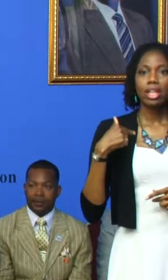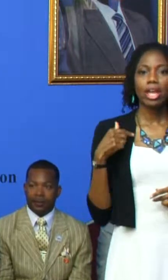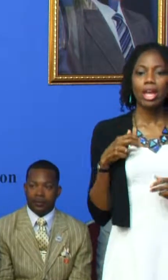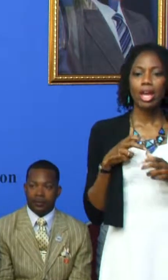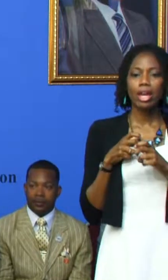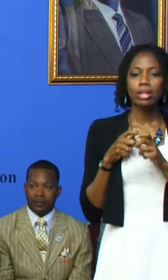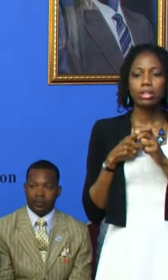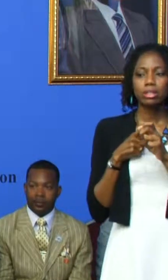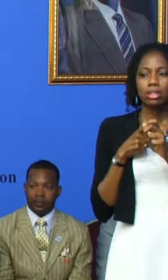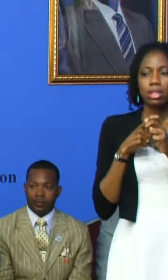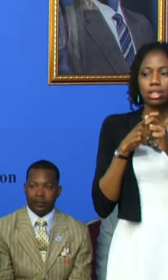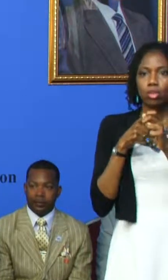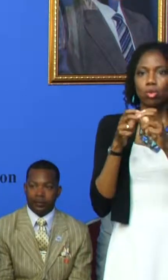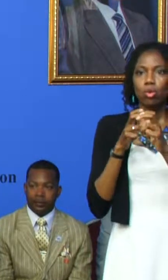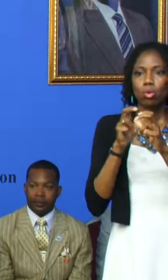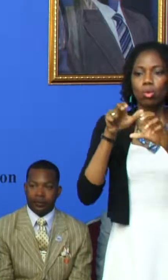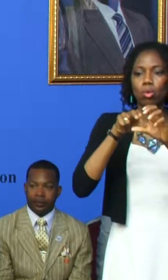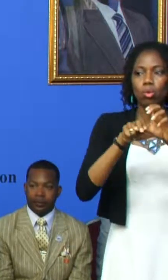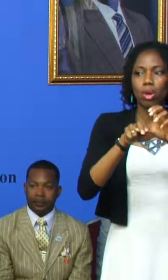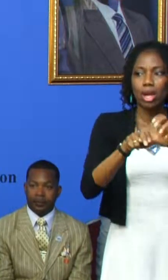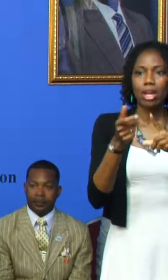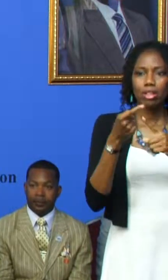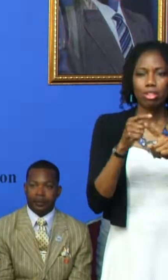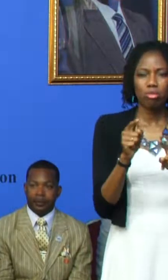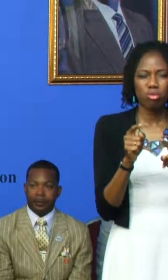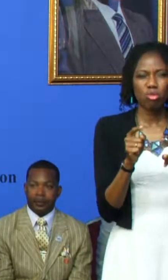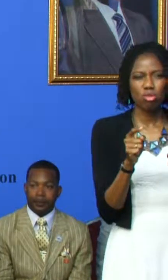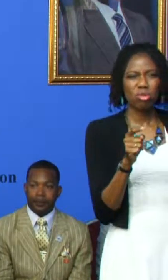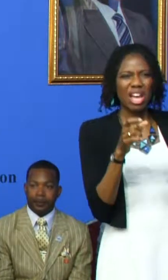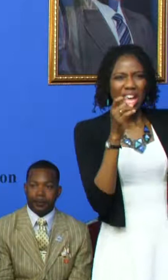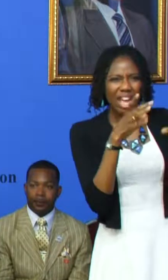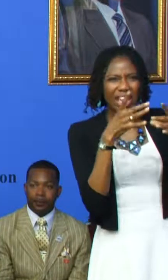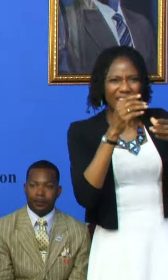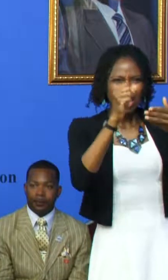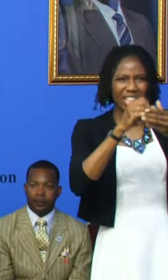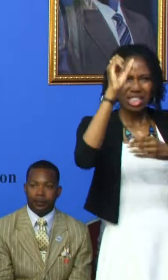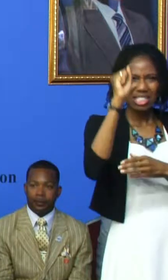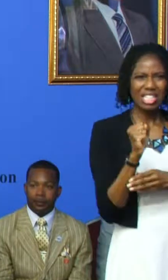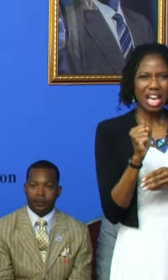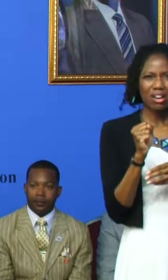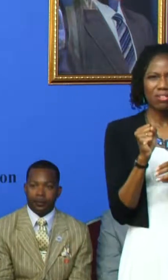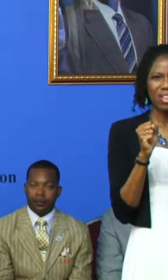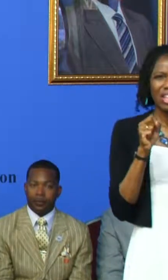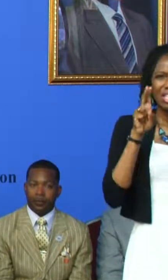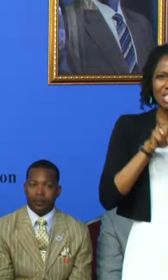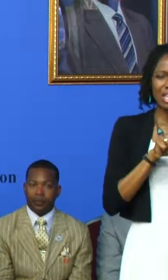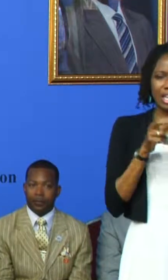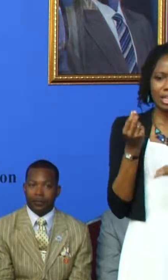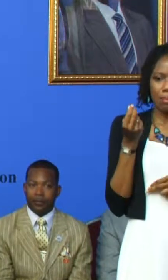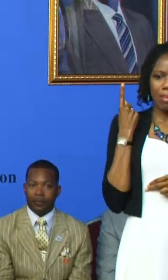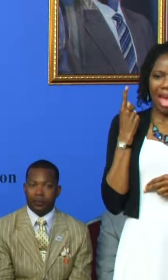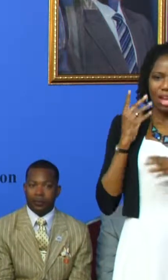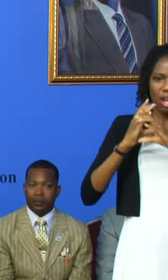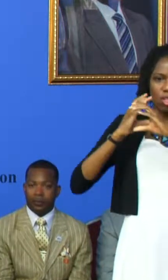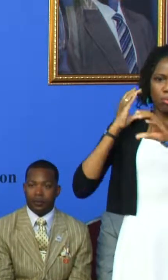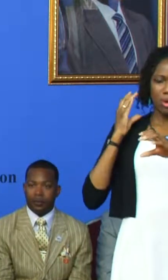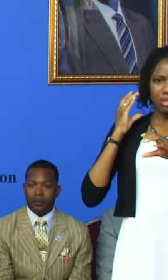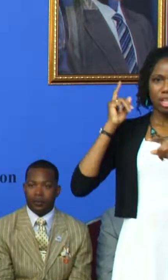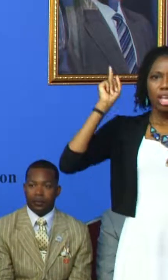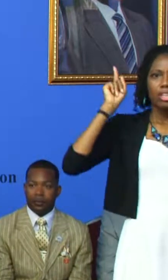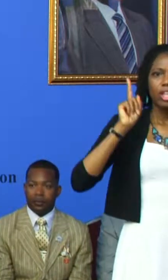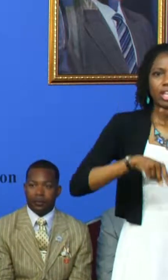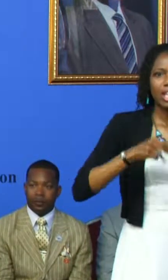through a segregated South, sit in the back of buses, couldn't stop at